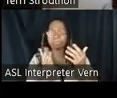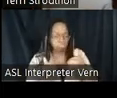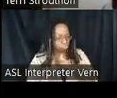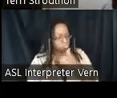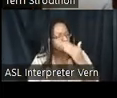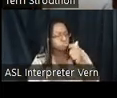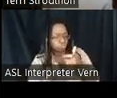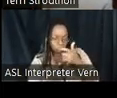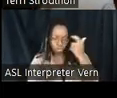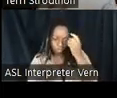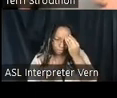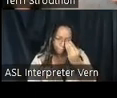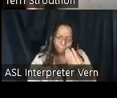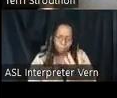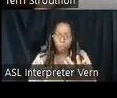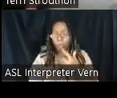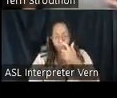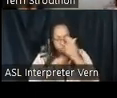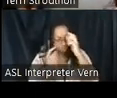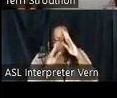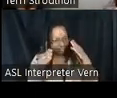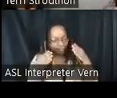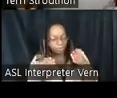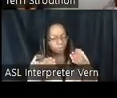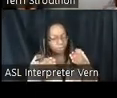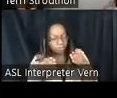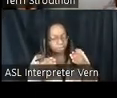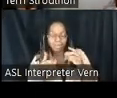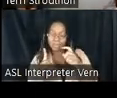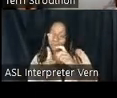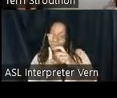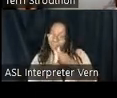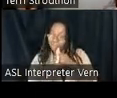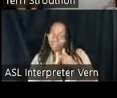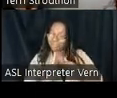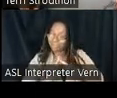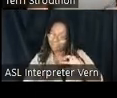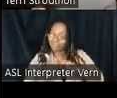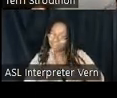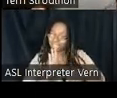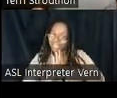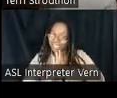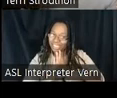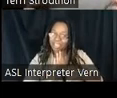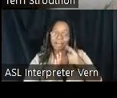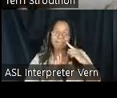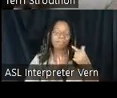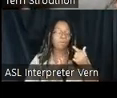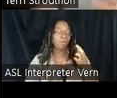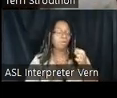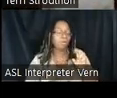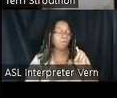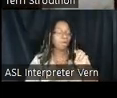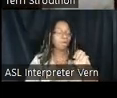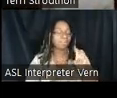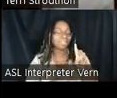trauma focused. And the word has had a lot of different meanings and manifestations. So in grounding healing centered practice, it's important to have